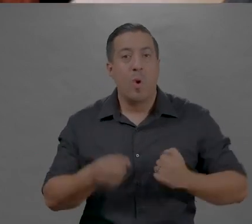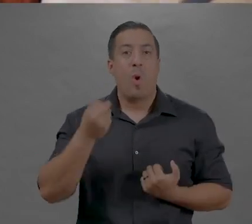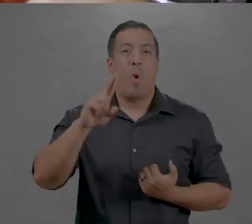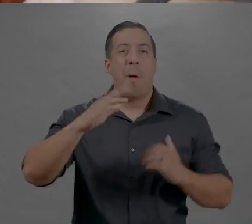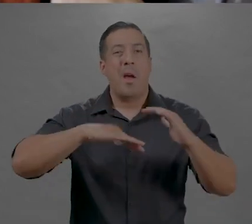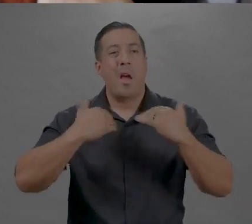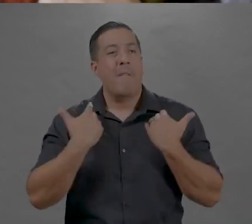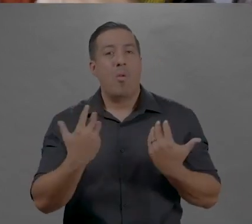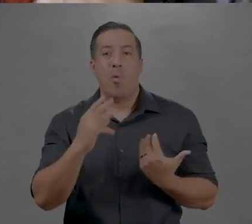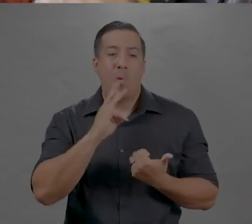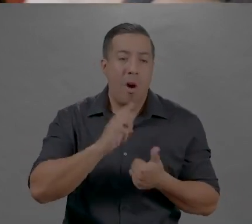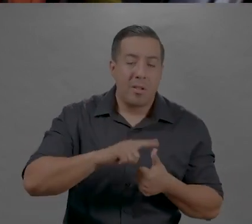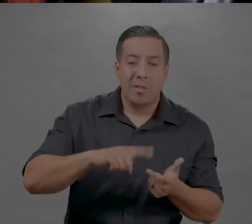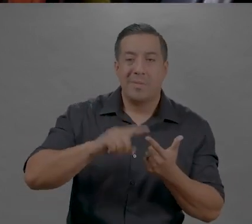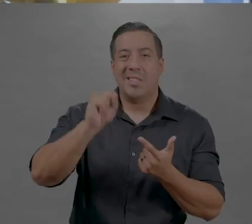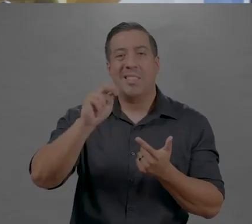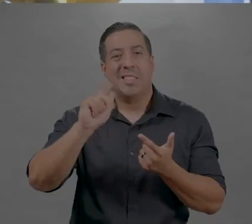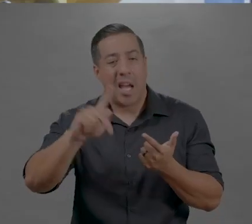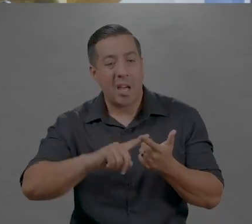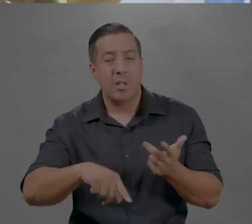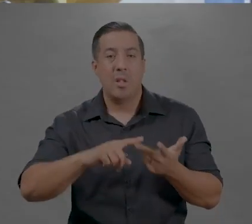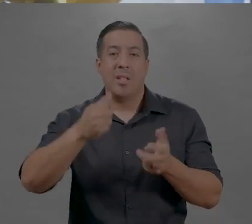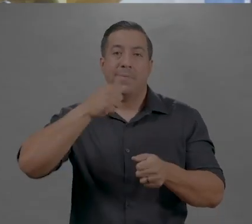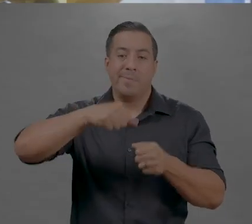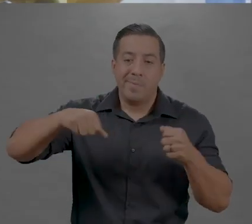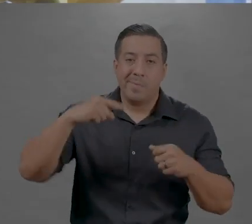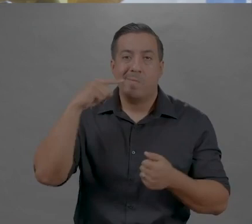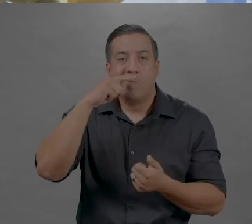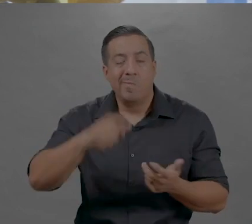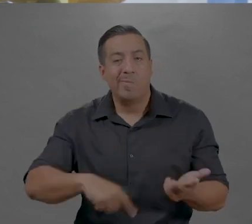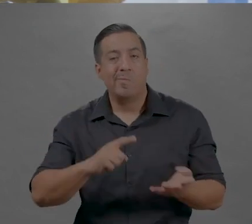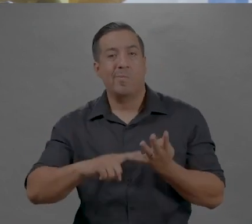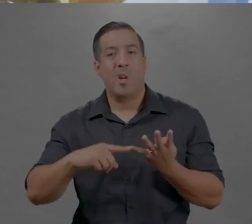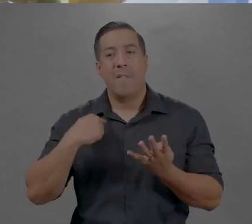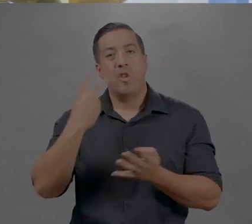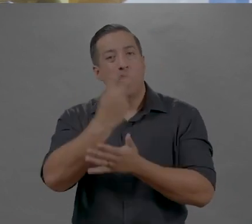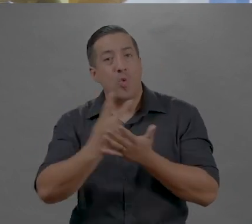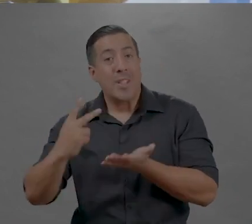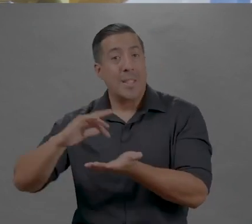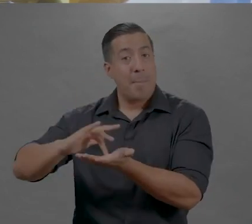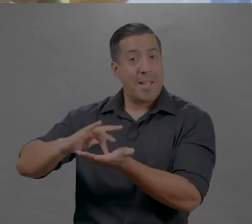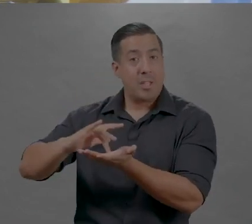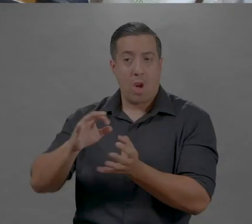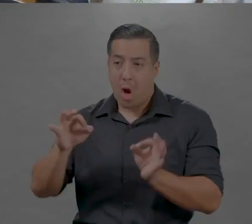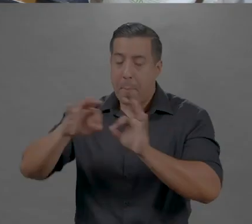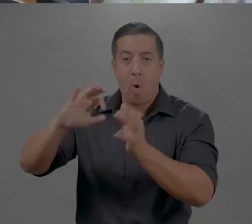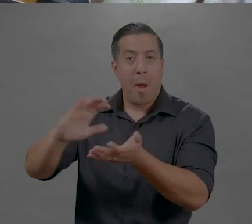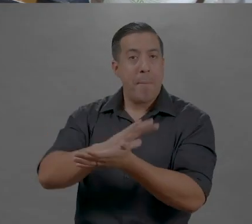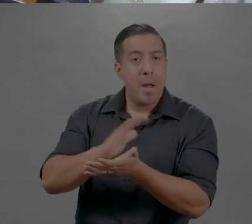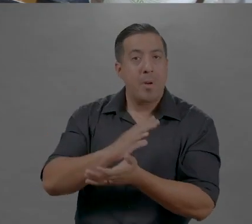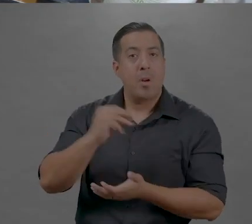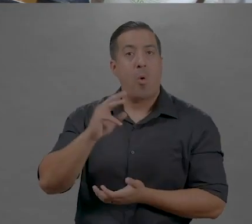on wheels, and includes basics like bottled water and snacks, toothpaste and first aid supplies, 2 weeks